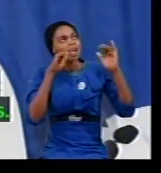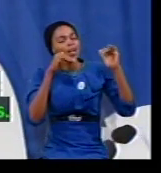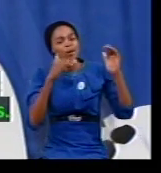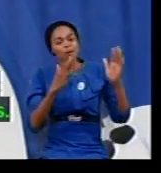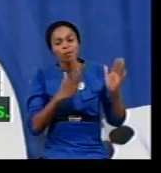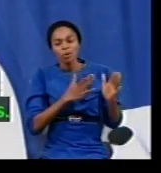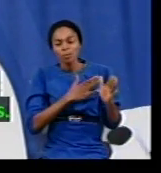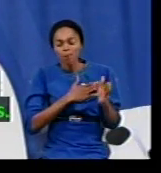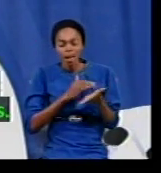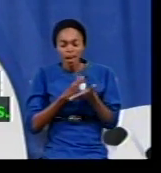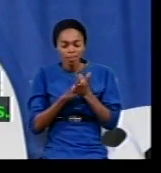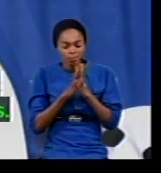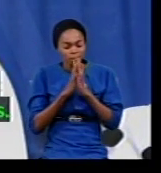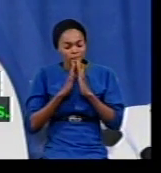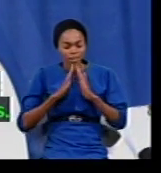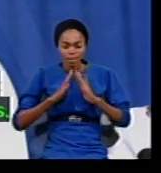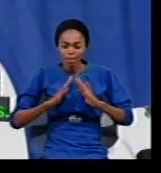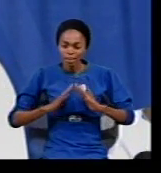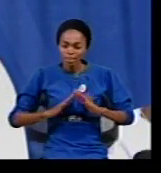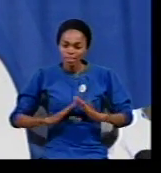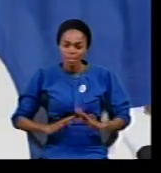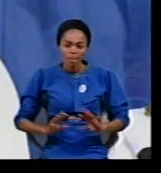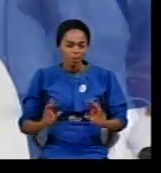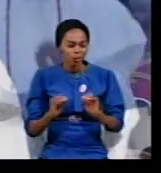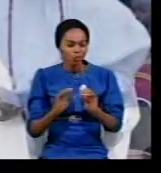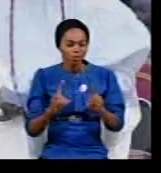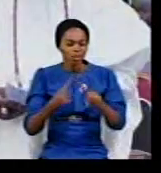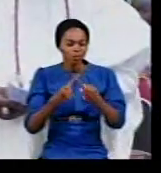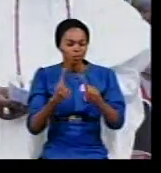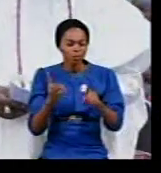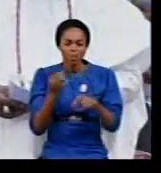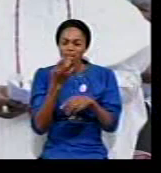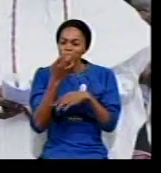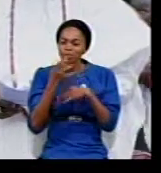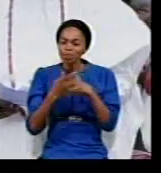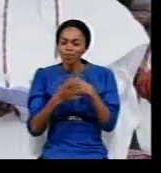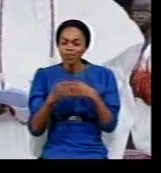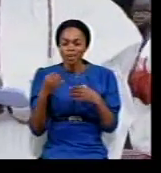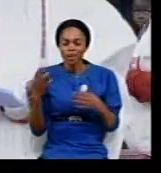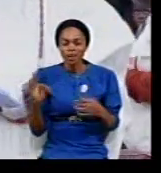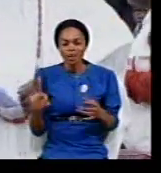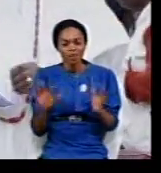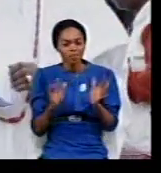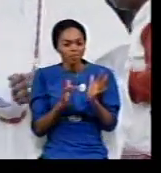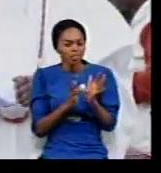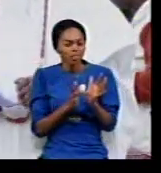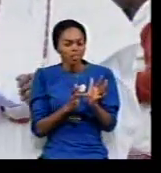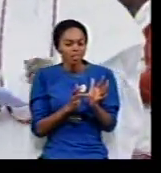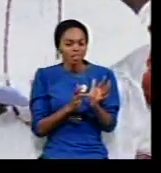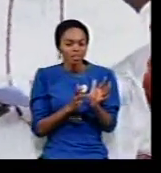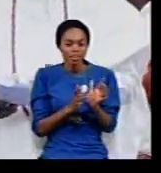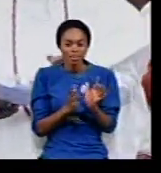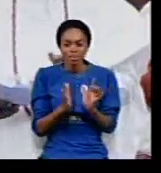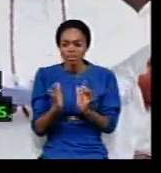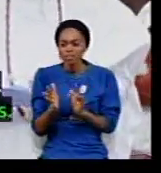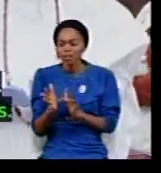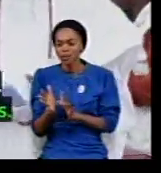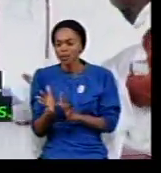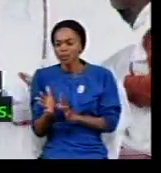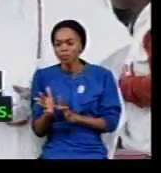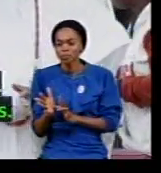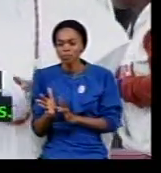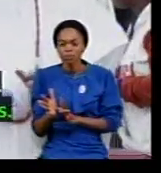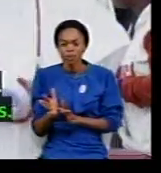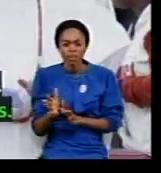shalt hear what they say. If what I've said is not enough to give you faith, thou shalt hear what they say. I